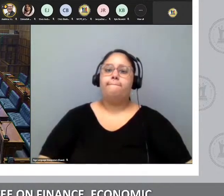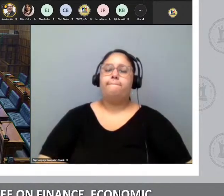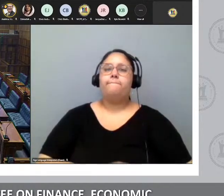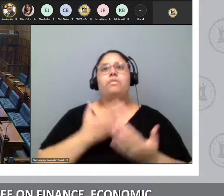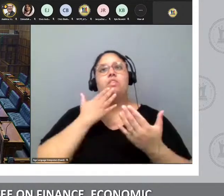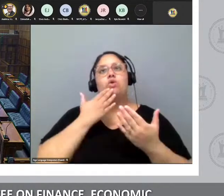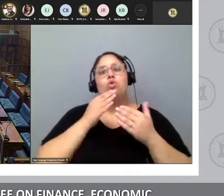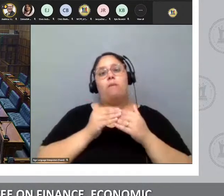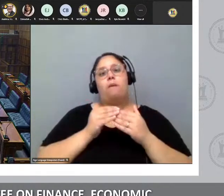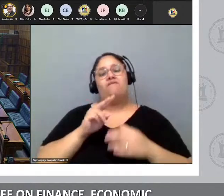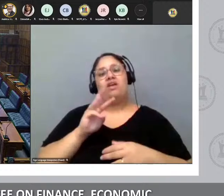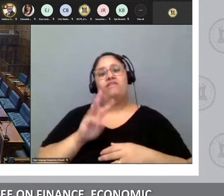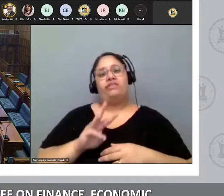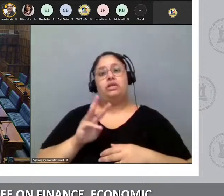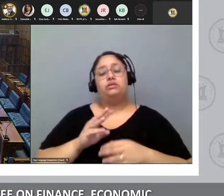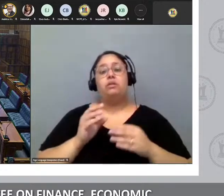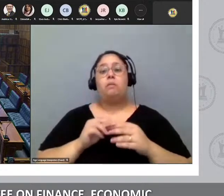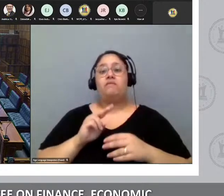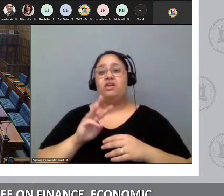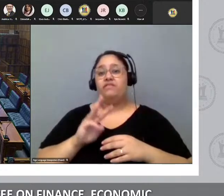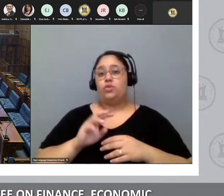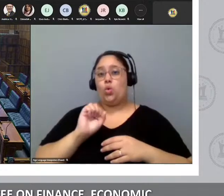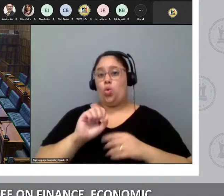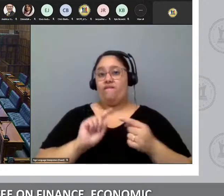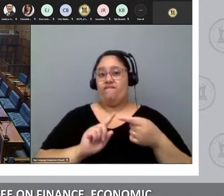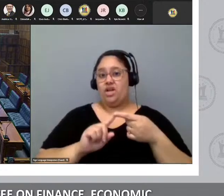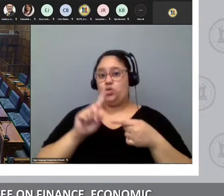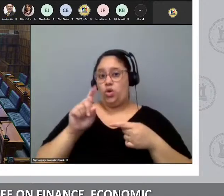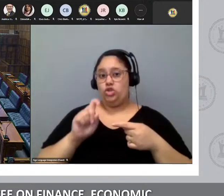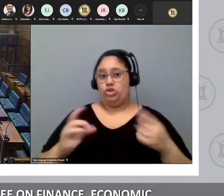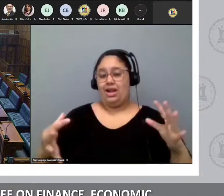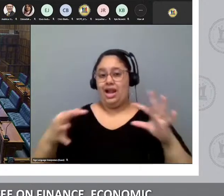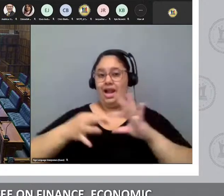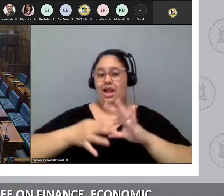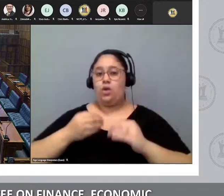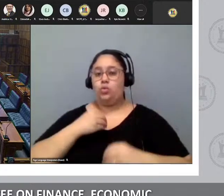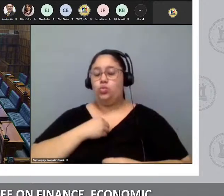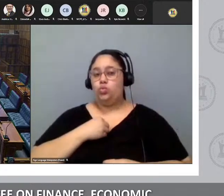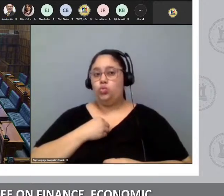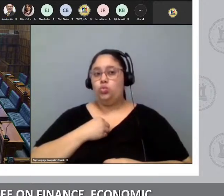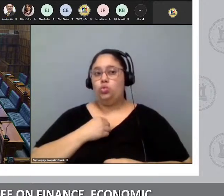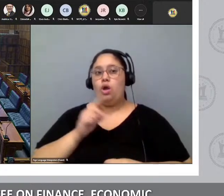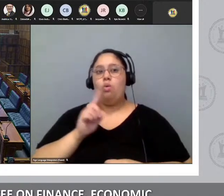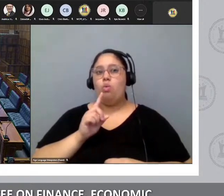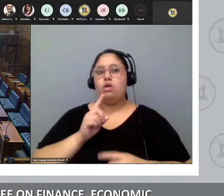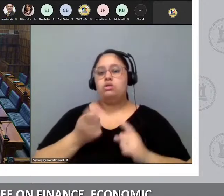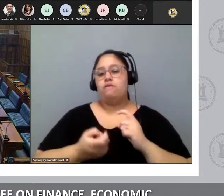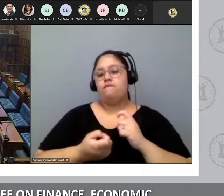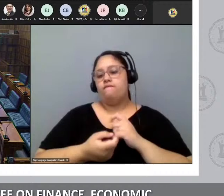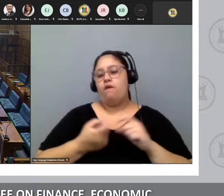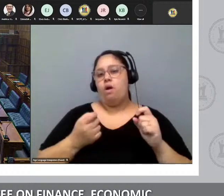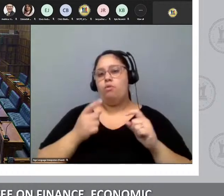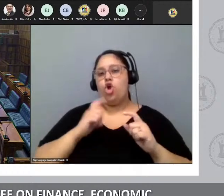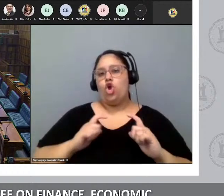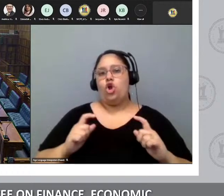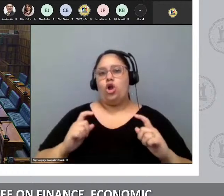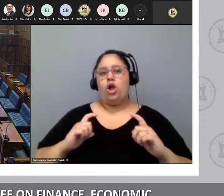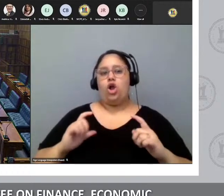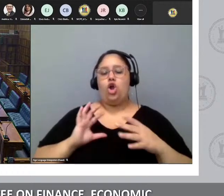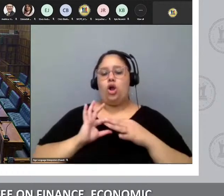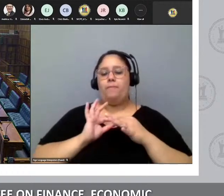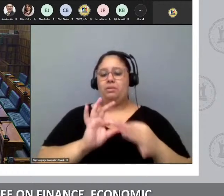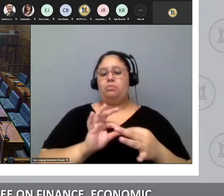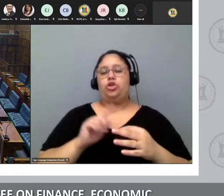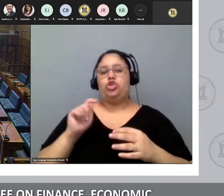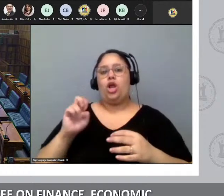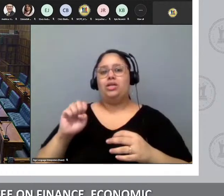member fund member fun on your first question Rel related to um what has come of the commitments from transnet for